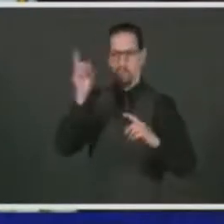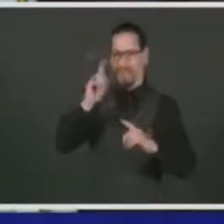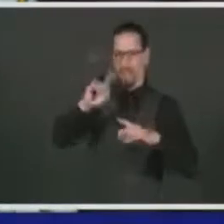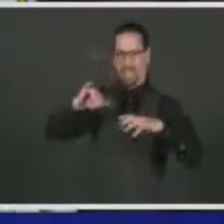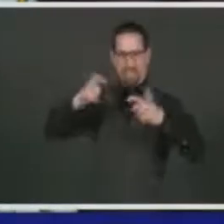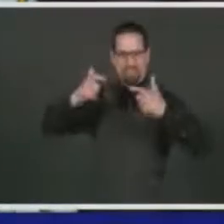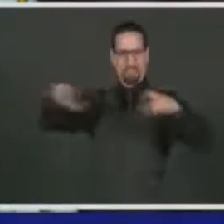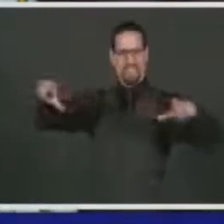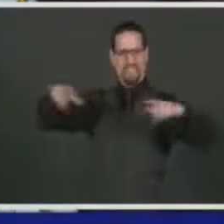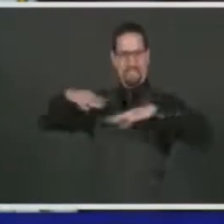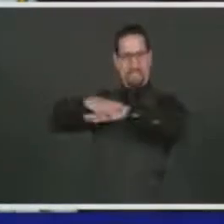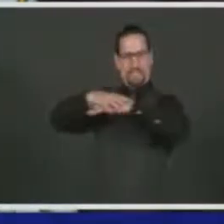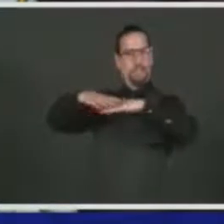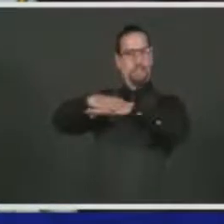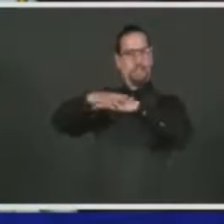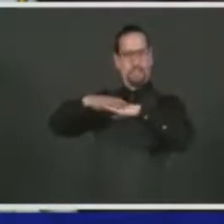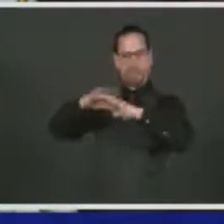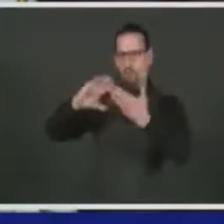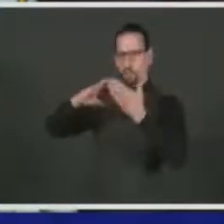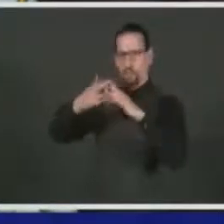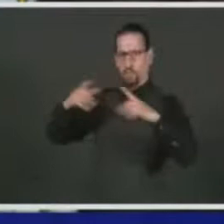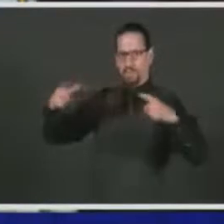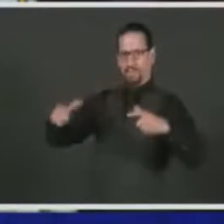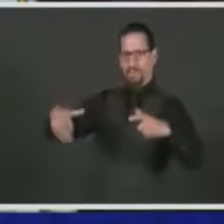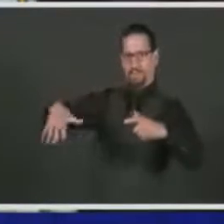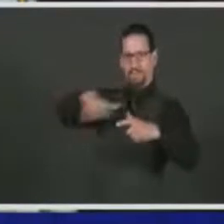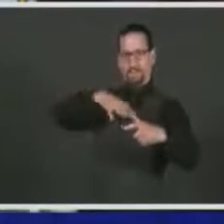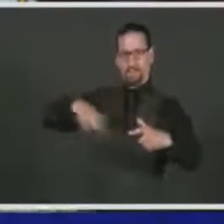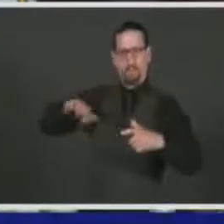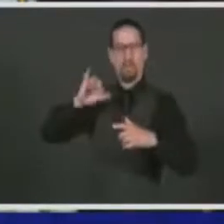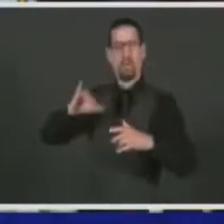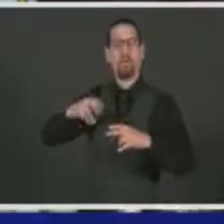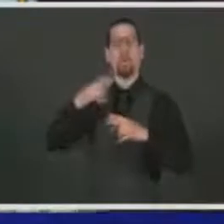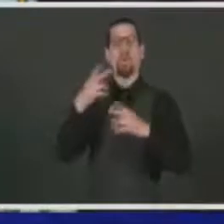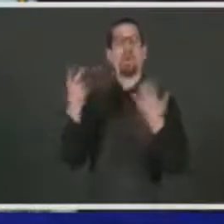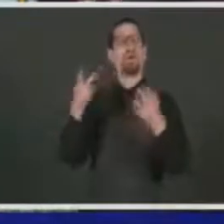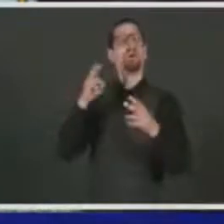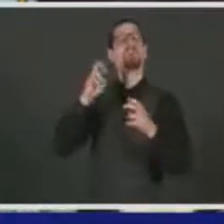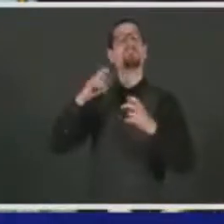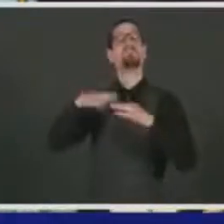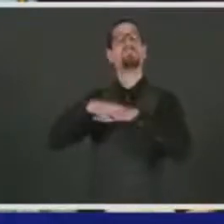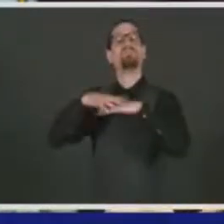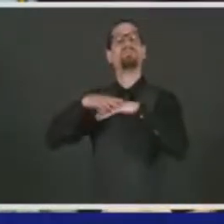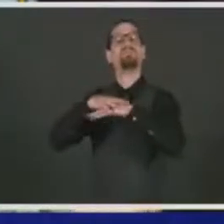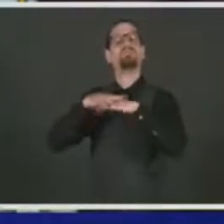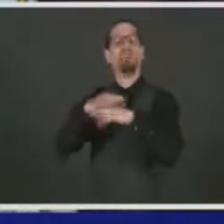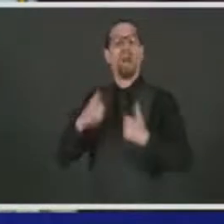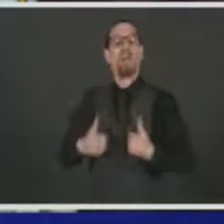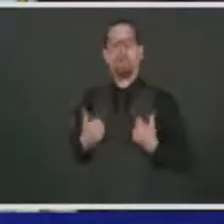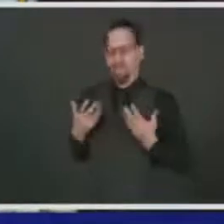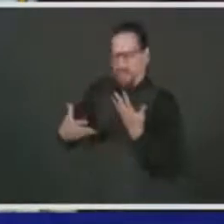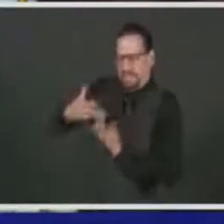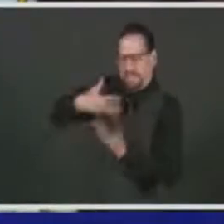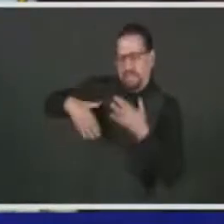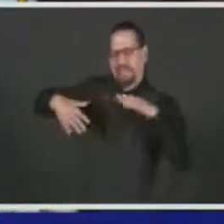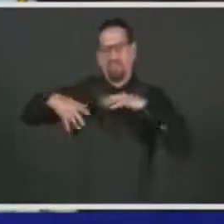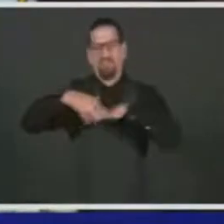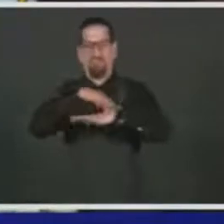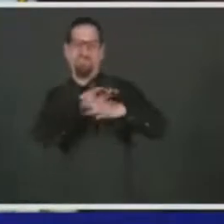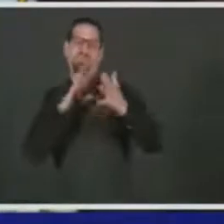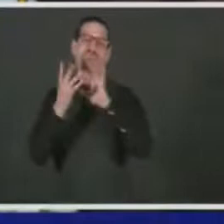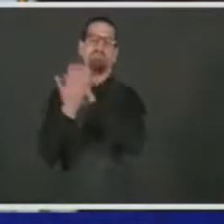communities and communal living communities and big employers like manufacturers where people work